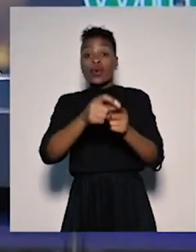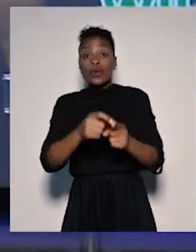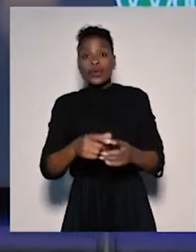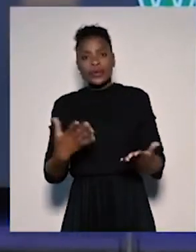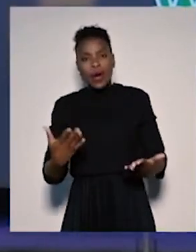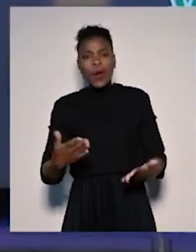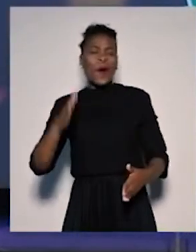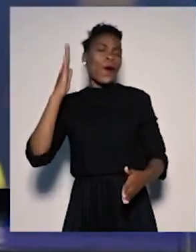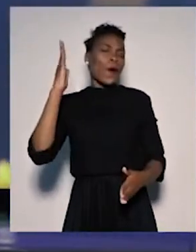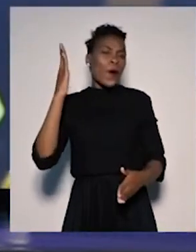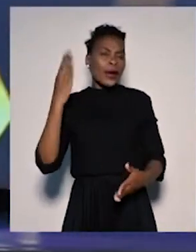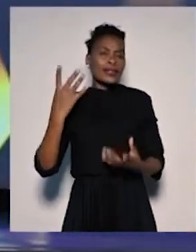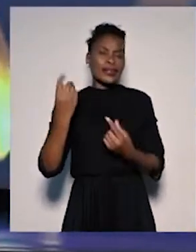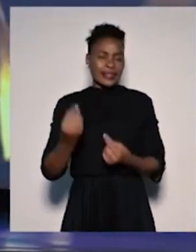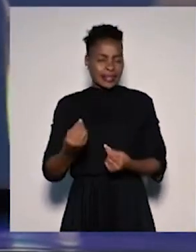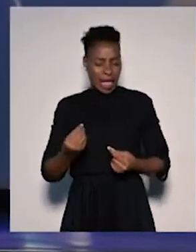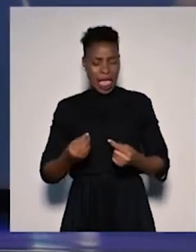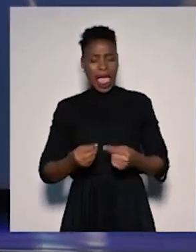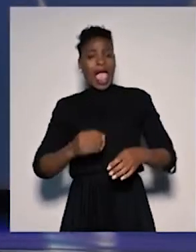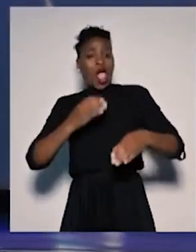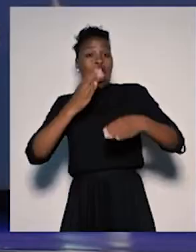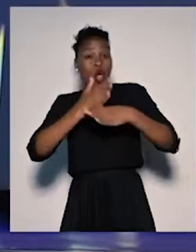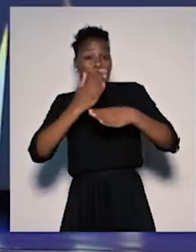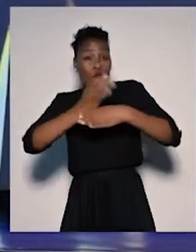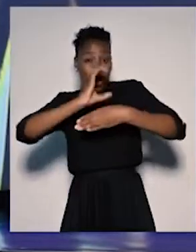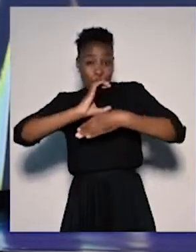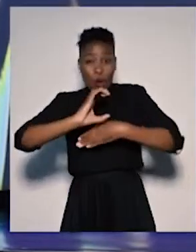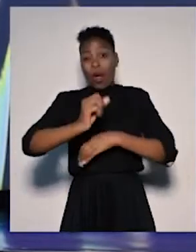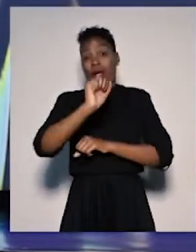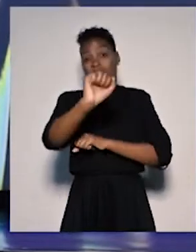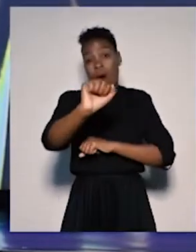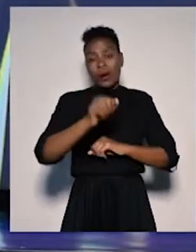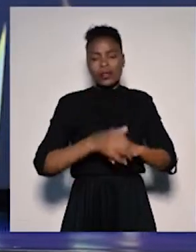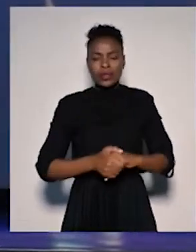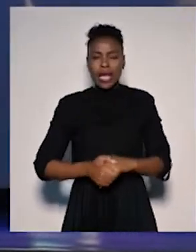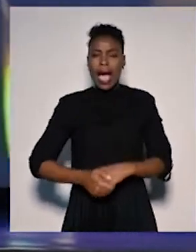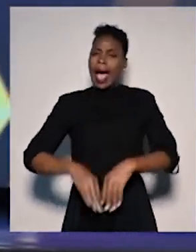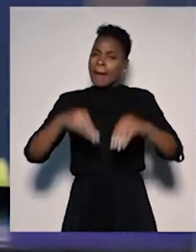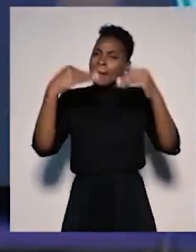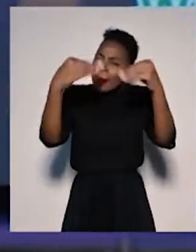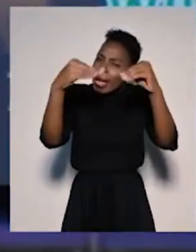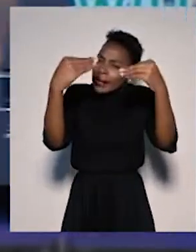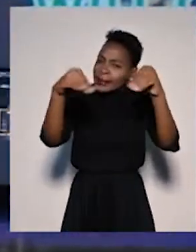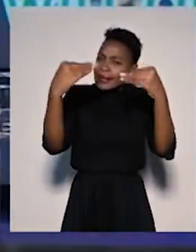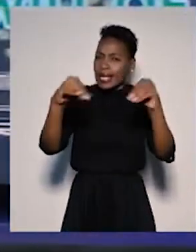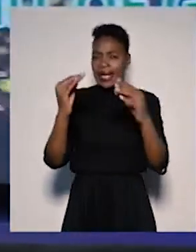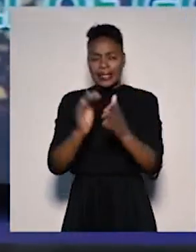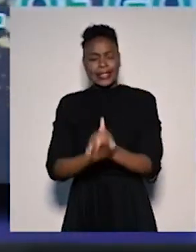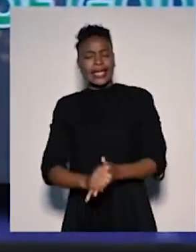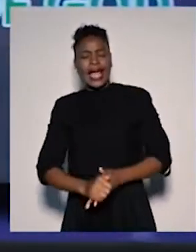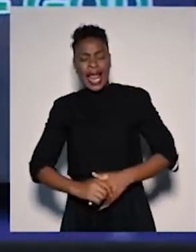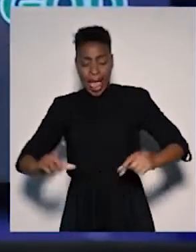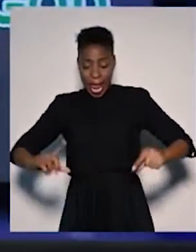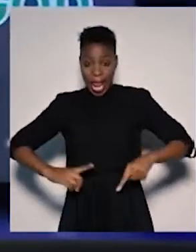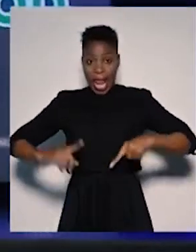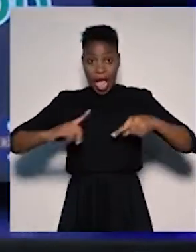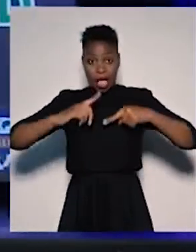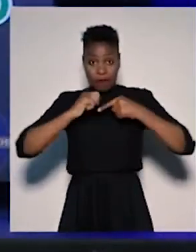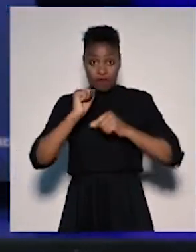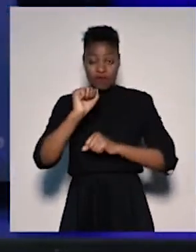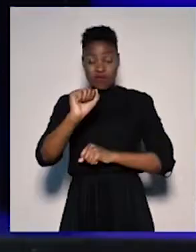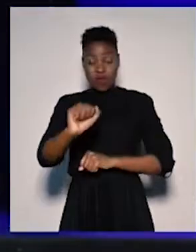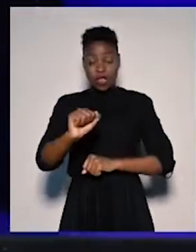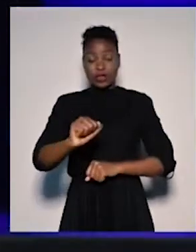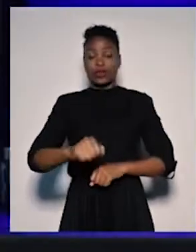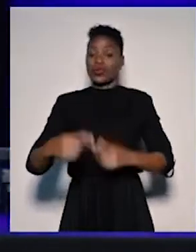God's will is for your life in terms of your career or your calling. And get busy with that and spend the rest of your life in pursuit